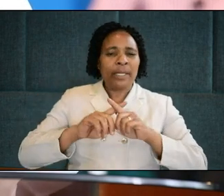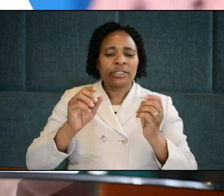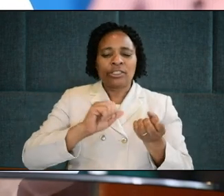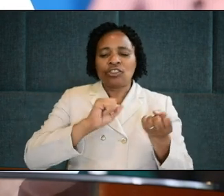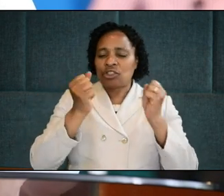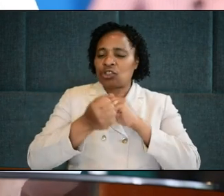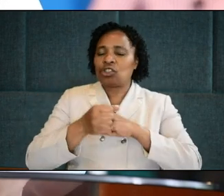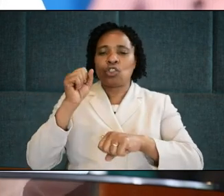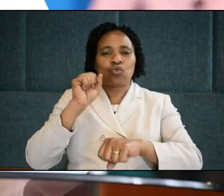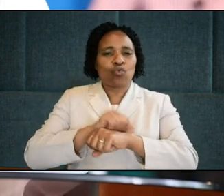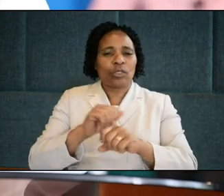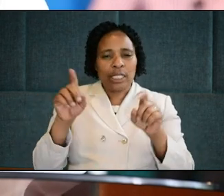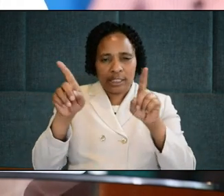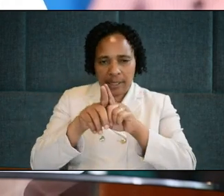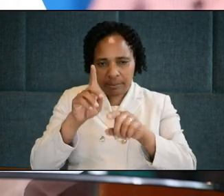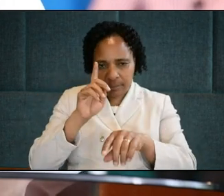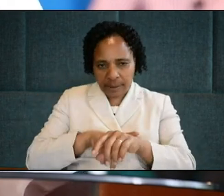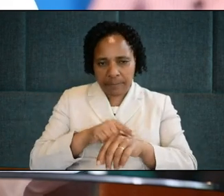school.